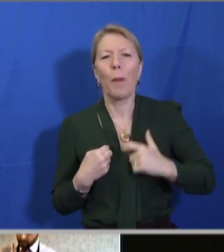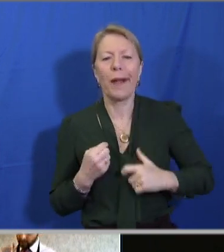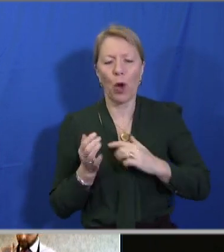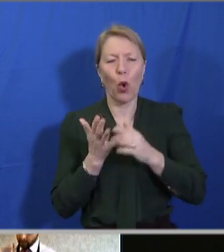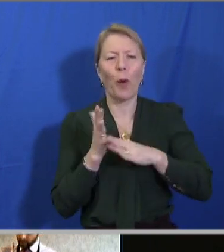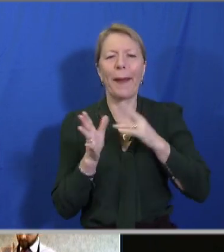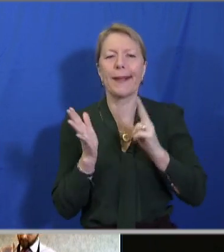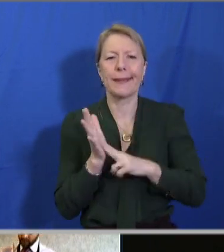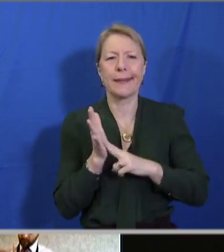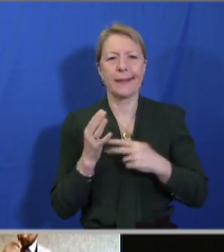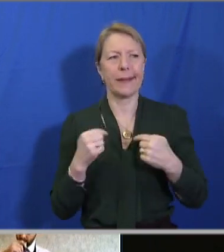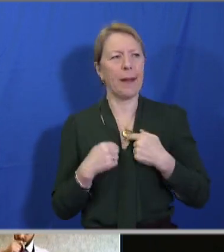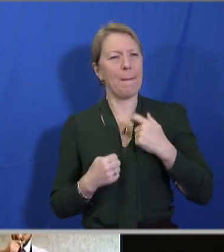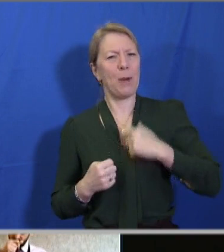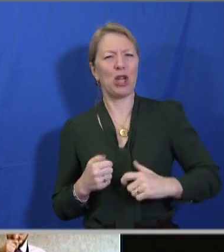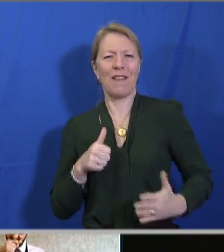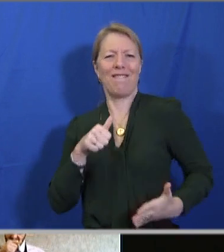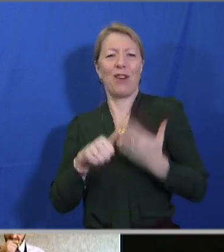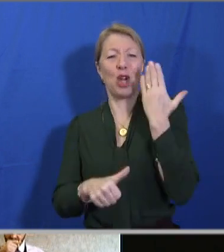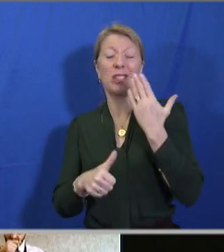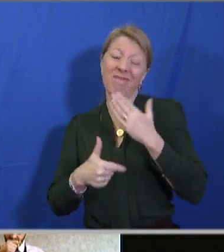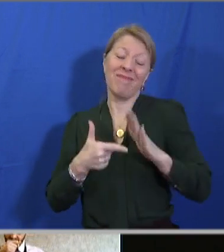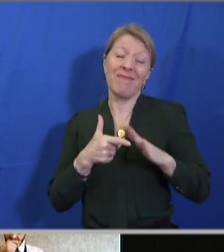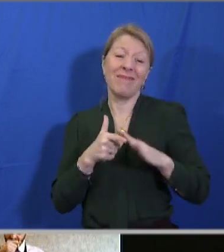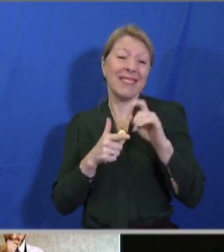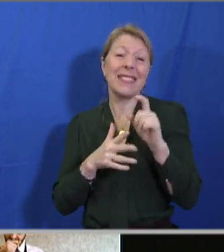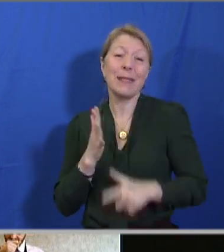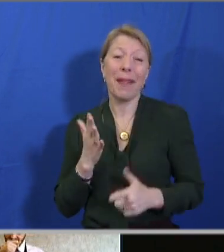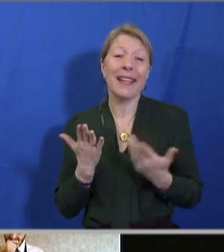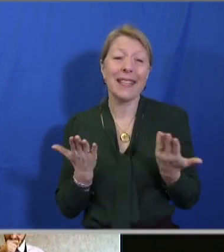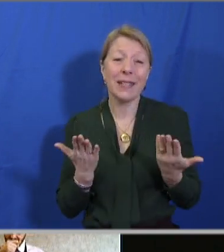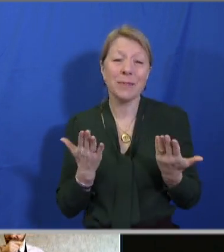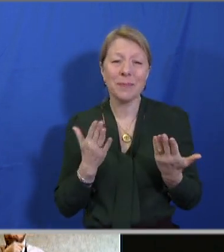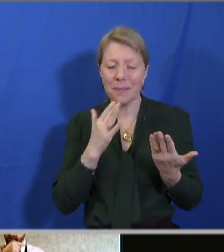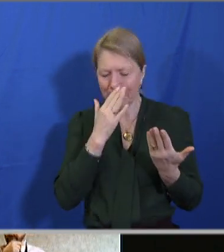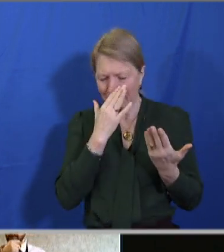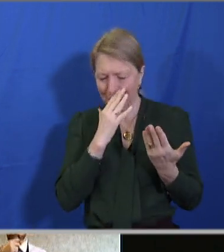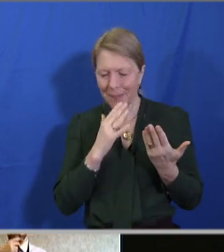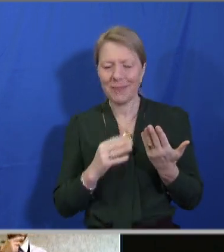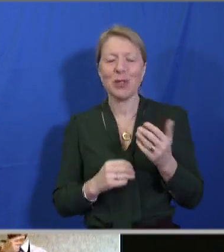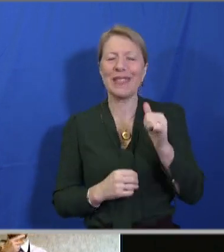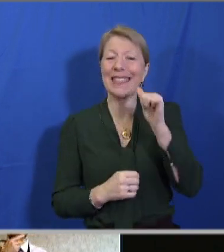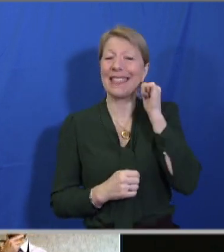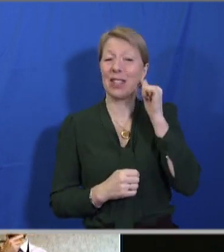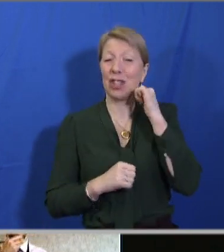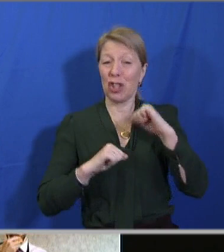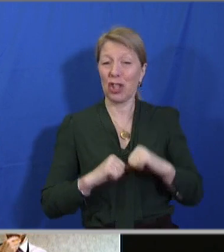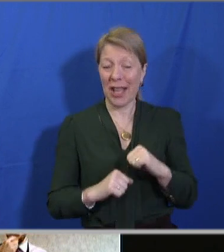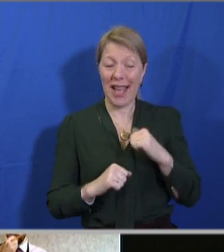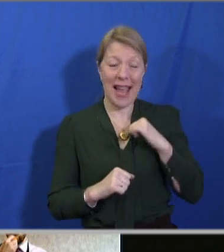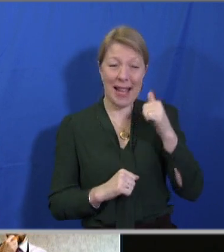Ireland. And I wish I was with you yesterday, Chair, when you updated, or sorry, I was with you yesterday, Chair, when you